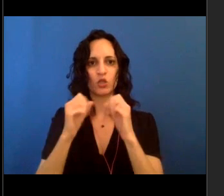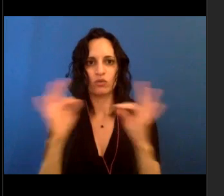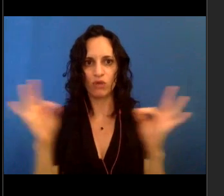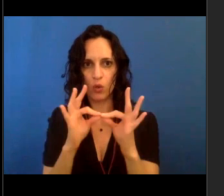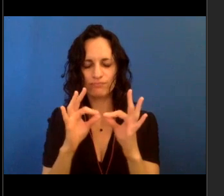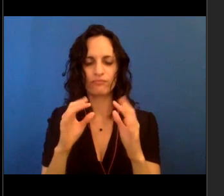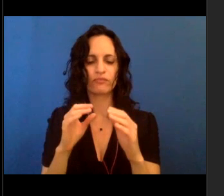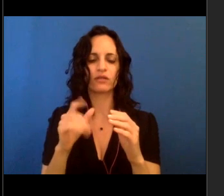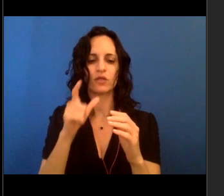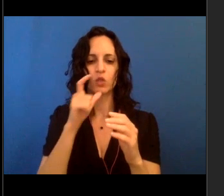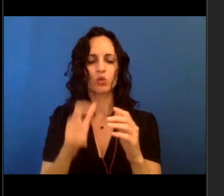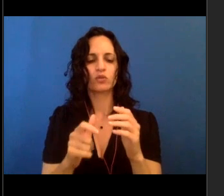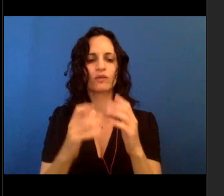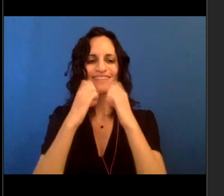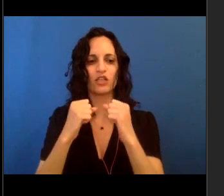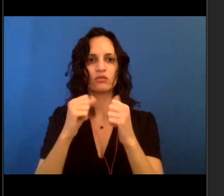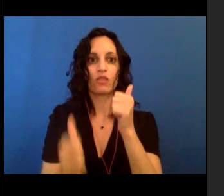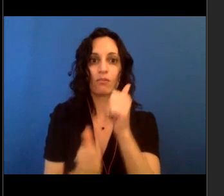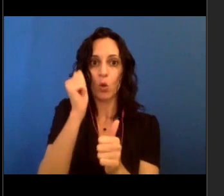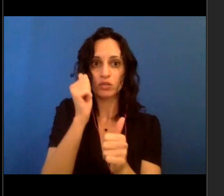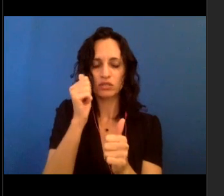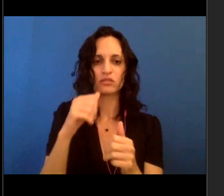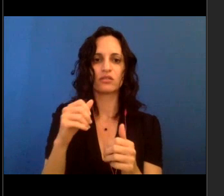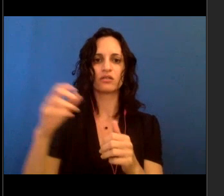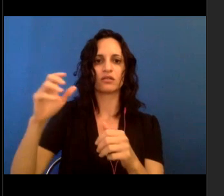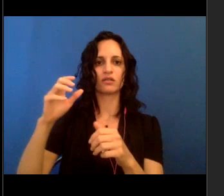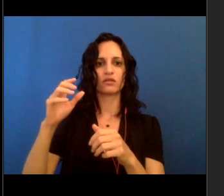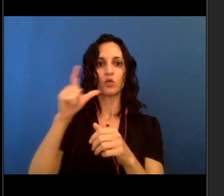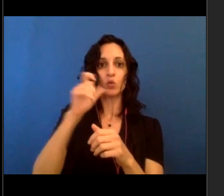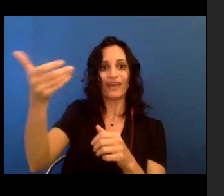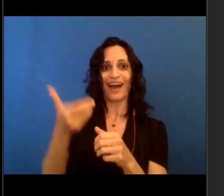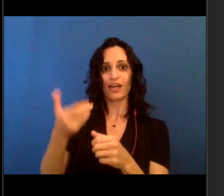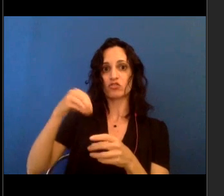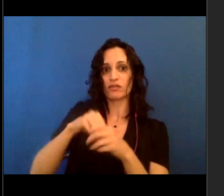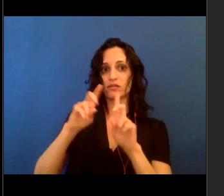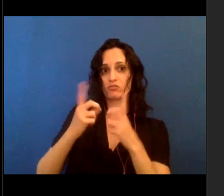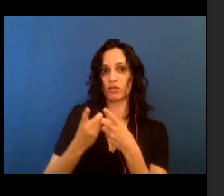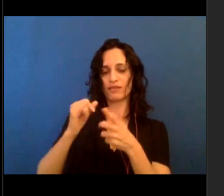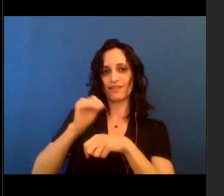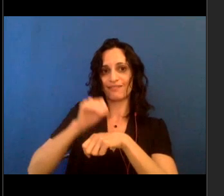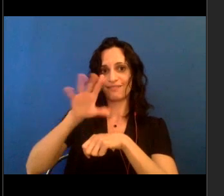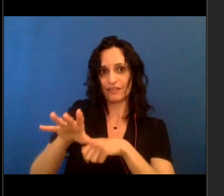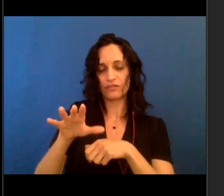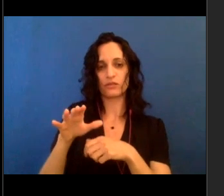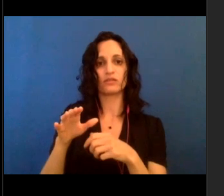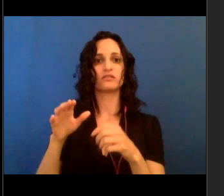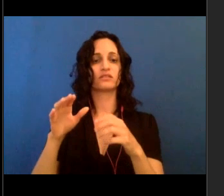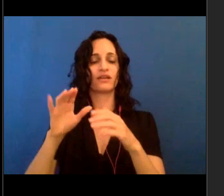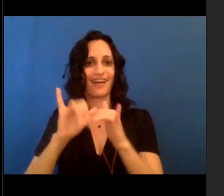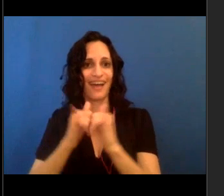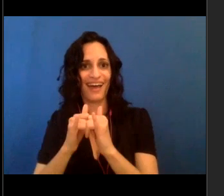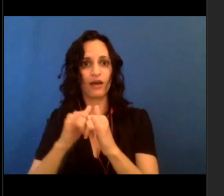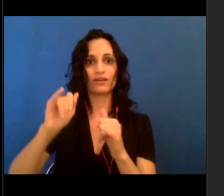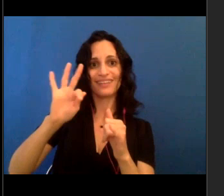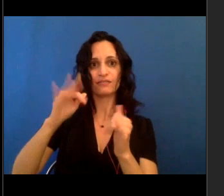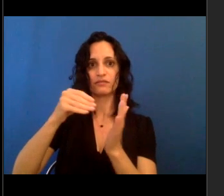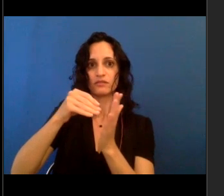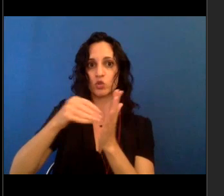types of research are valued in the department, that influences whether or how students' needs are acknowledged and addressed in the